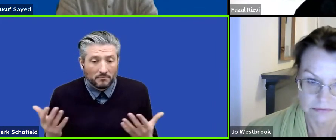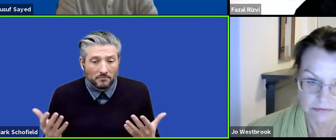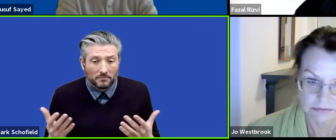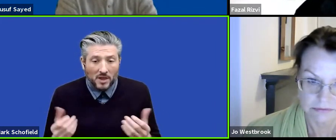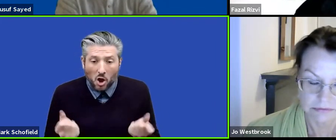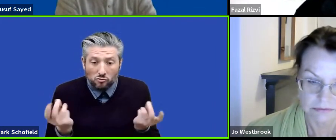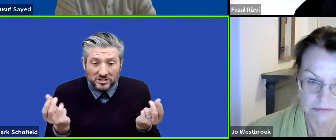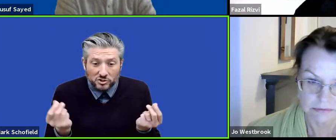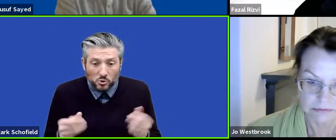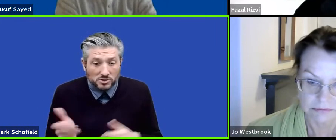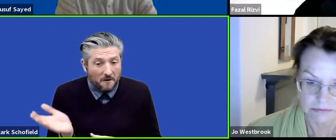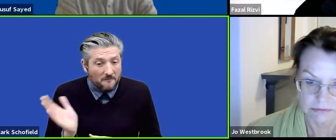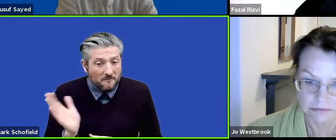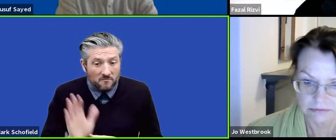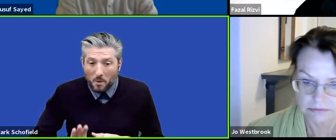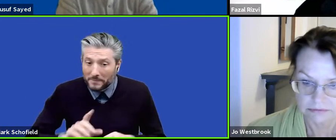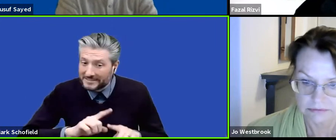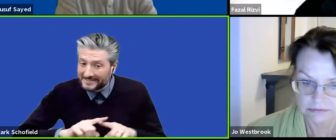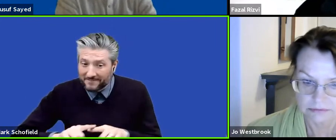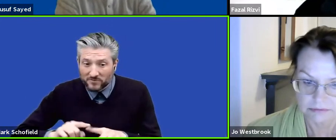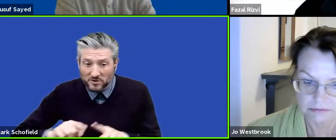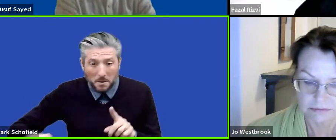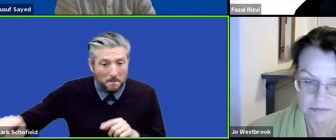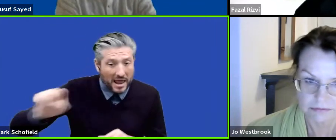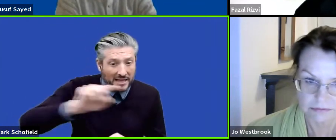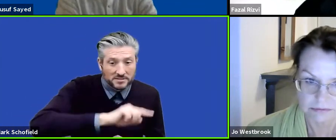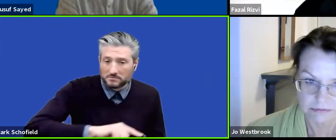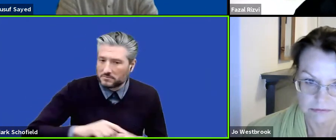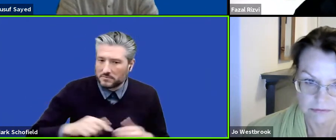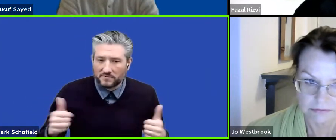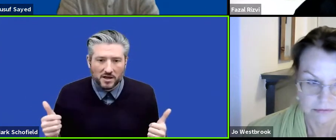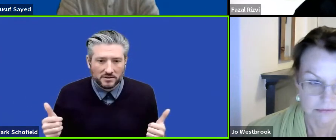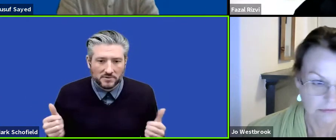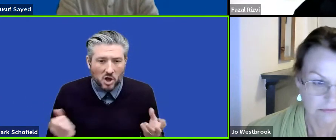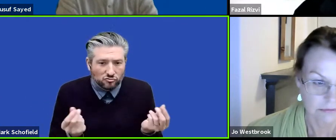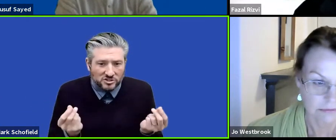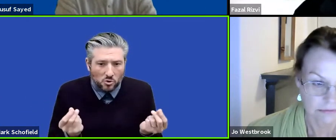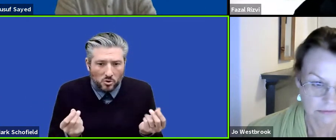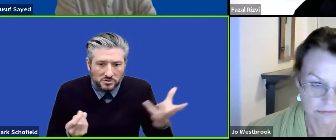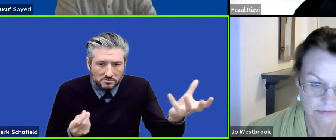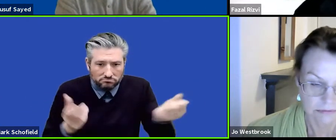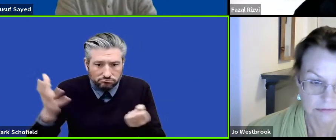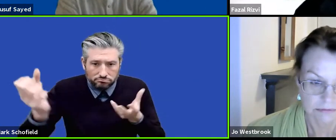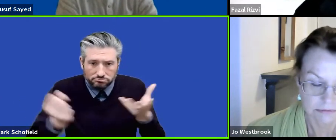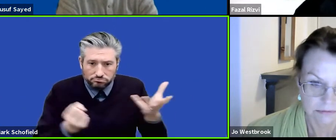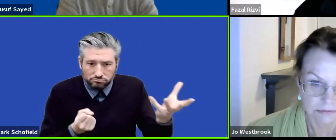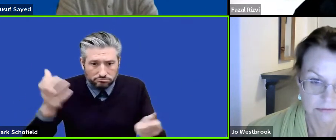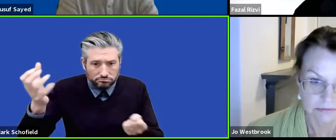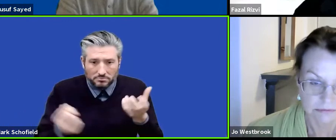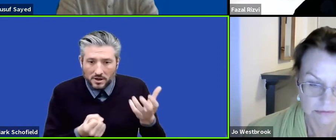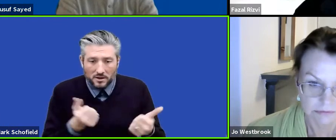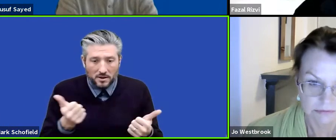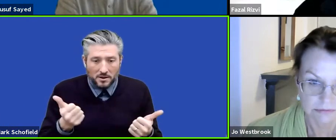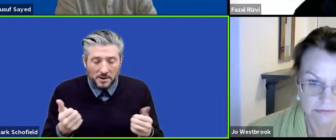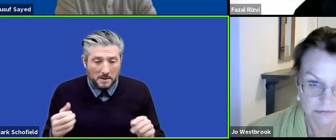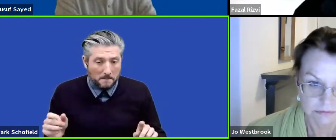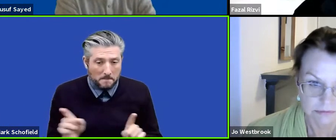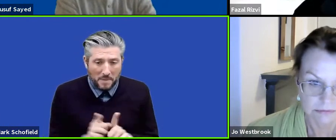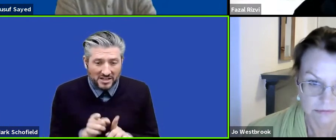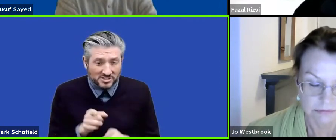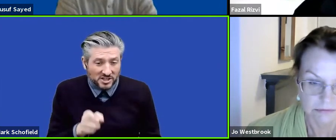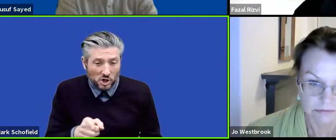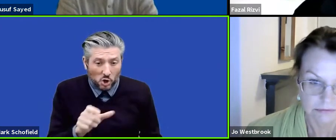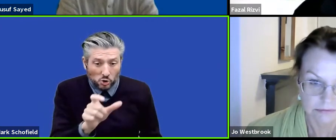places globally. And that doesn't mean that we don't stretch our students' imagination towards the